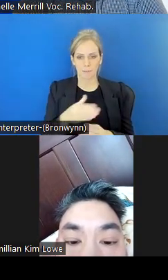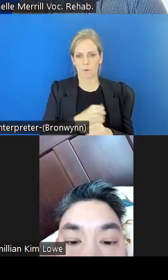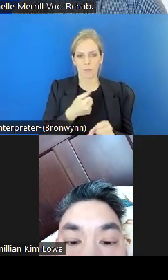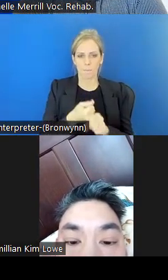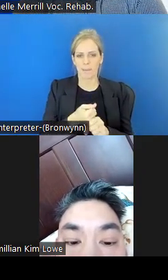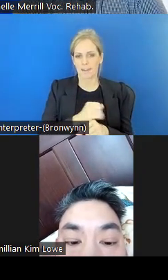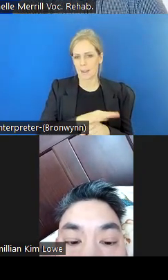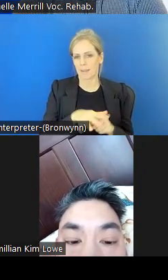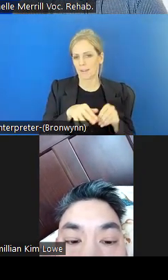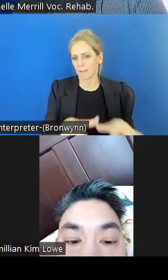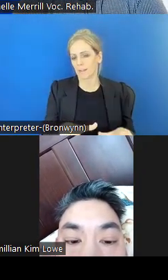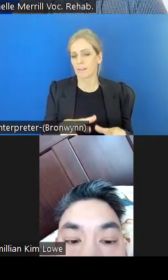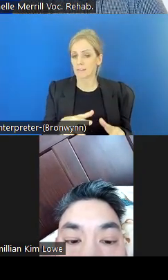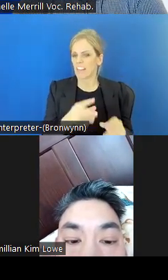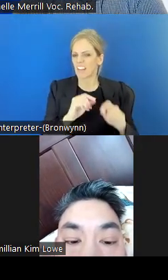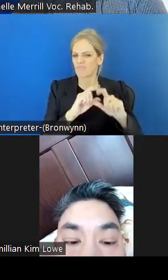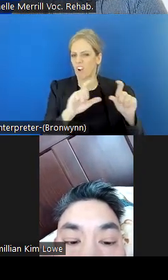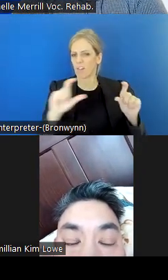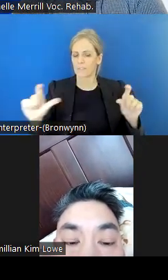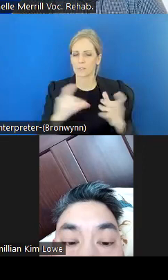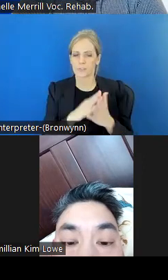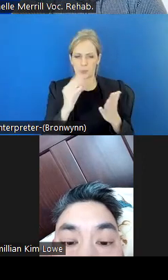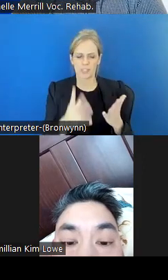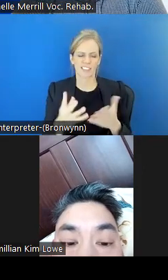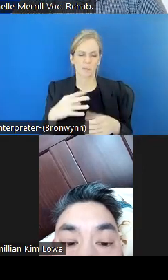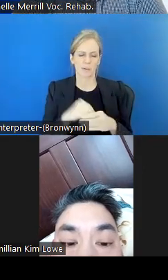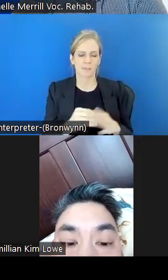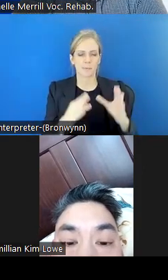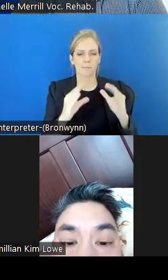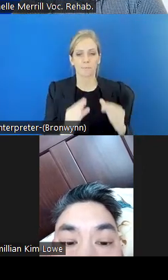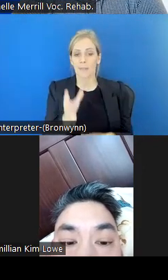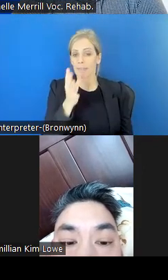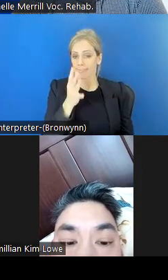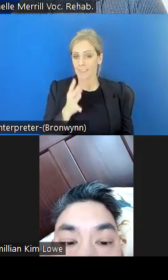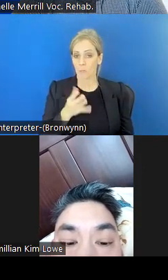participated. This is a woman that works in our main office in Reno,